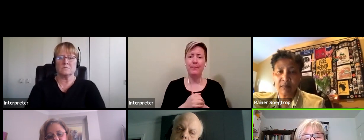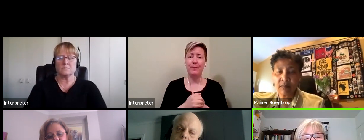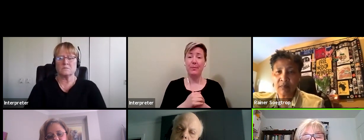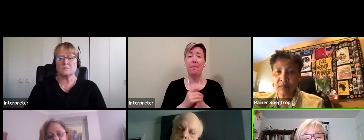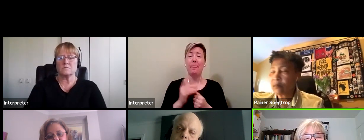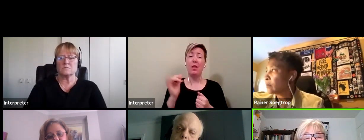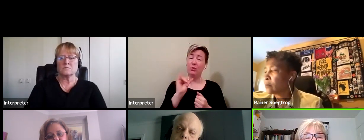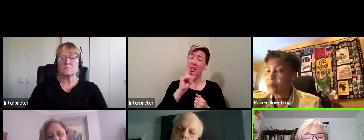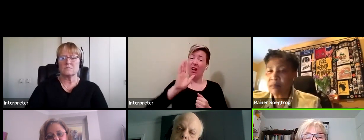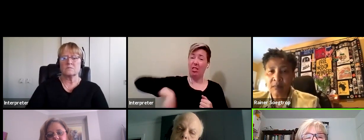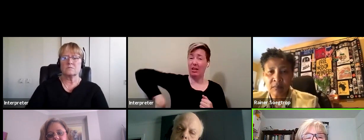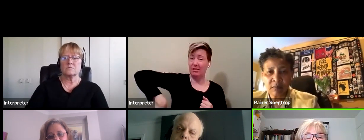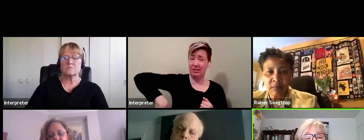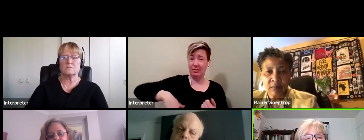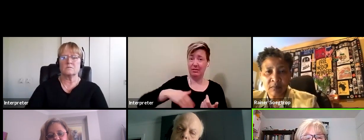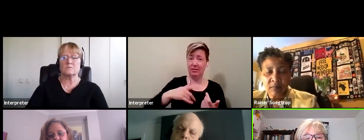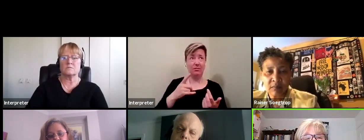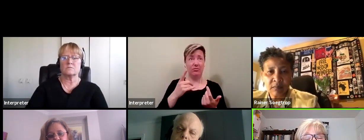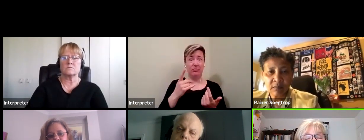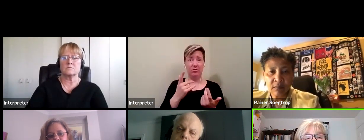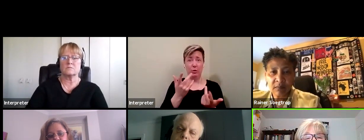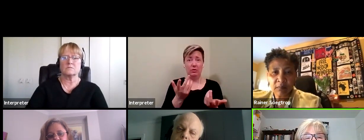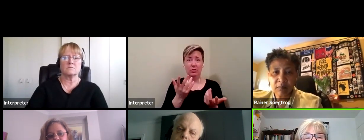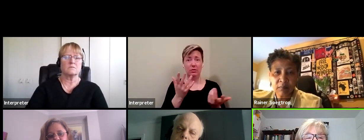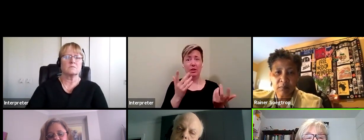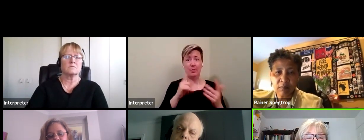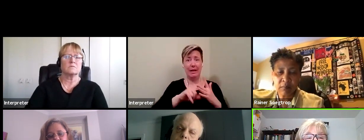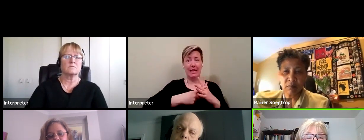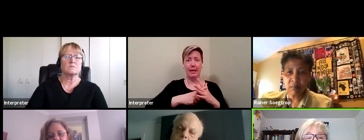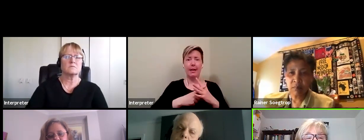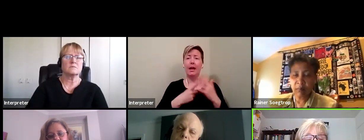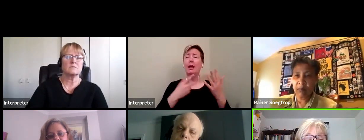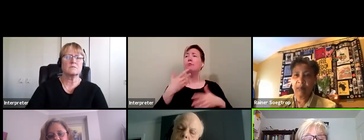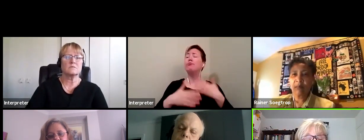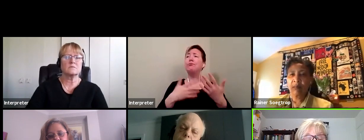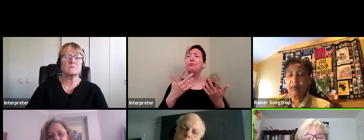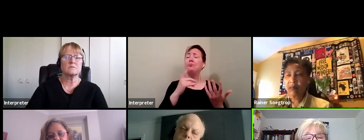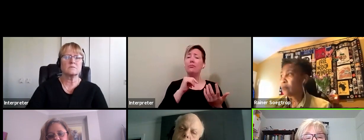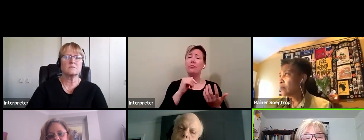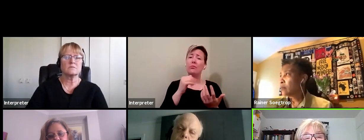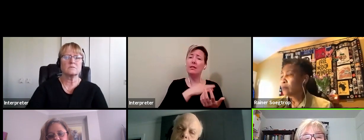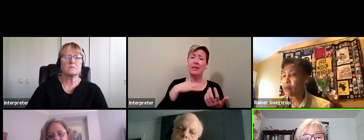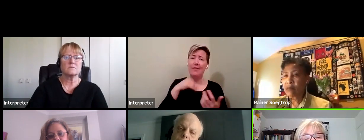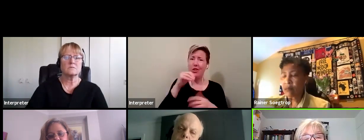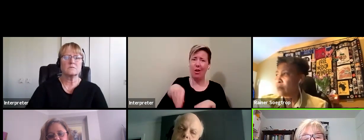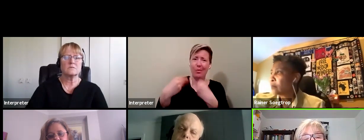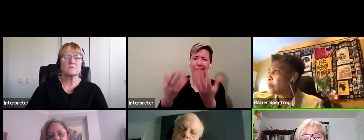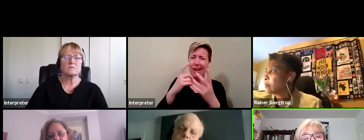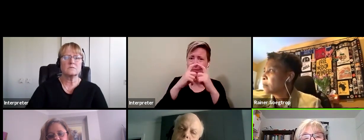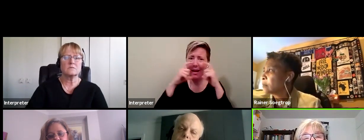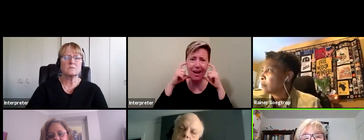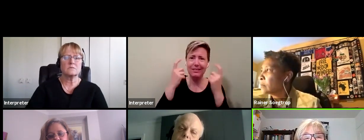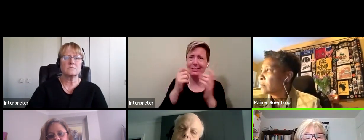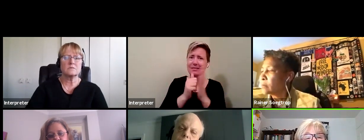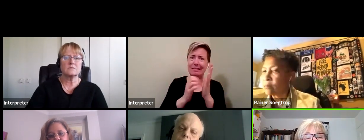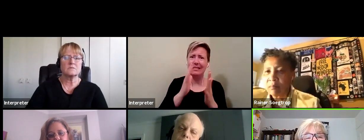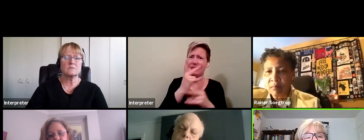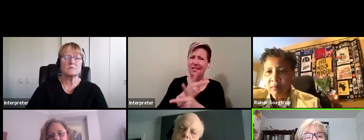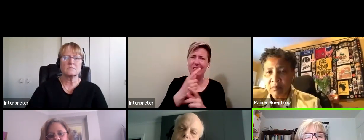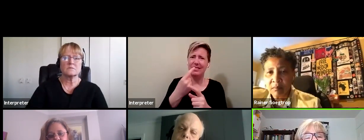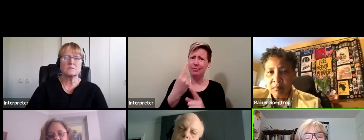were even getting proper protective devices. They weren't wearing masks until very recently, unless there was an outbreak. So all of